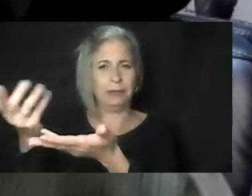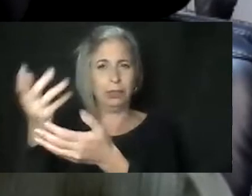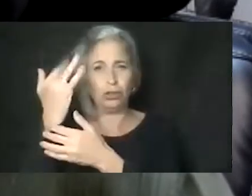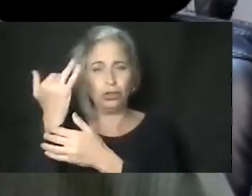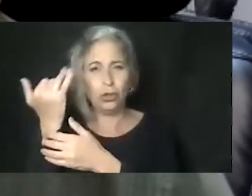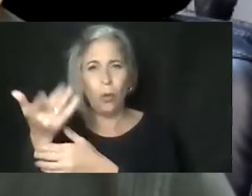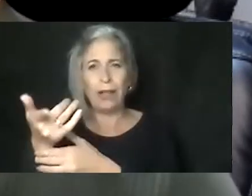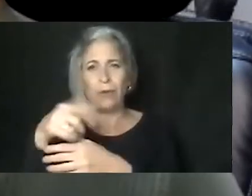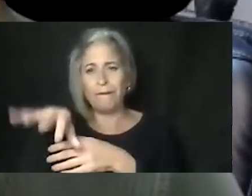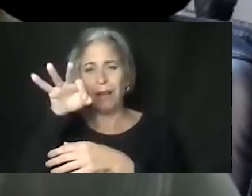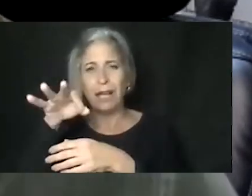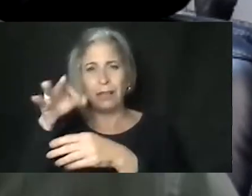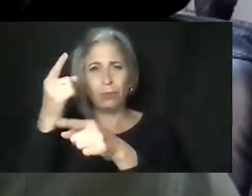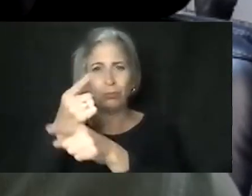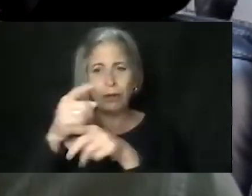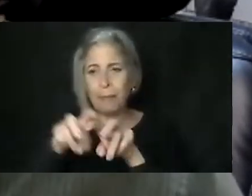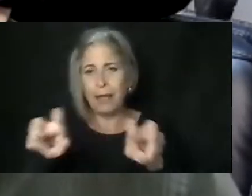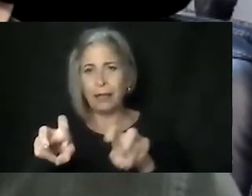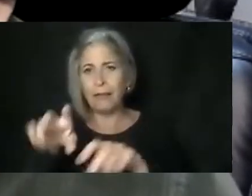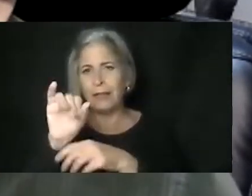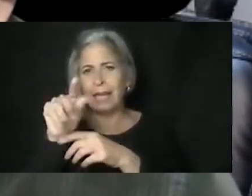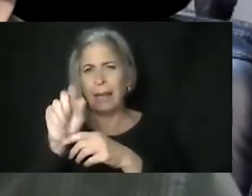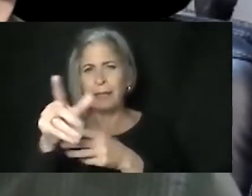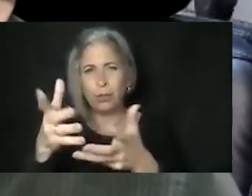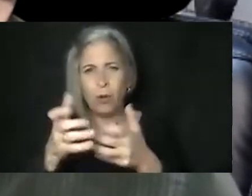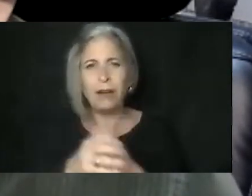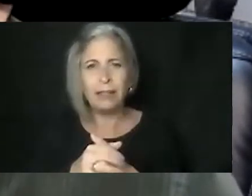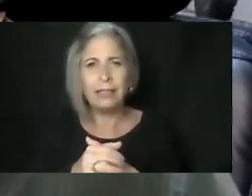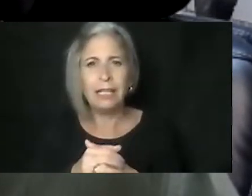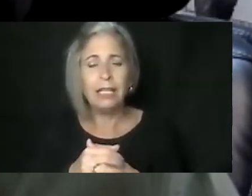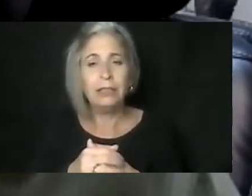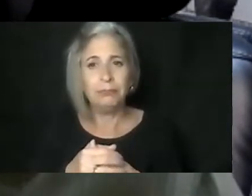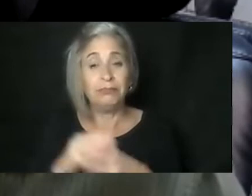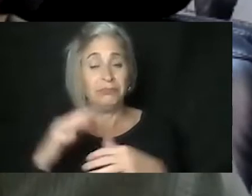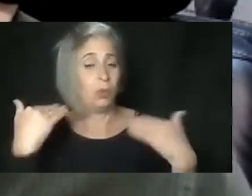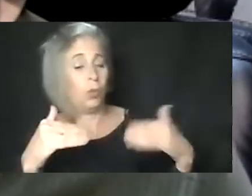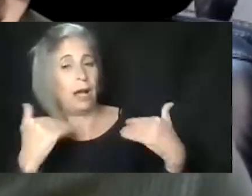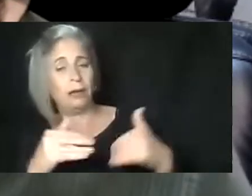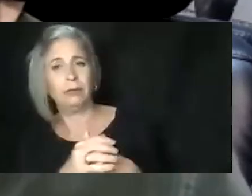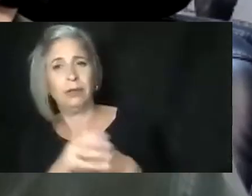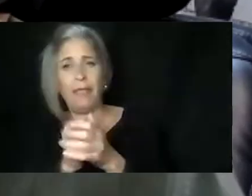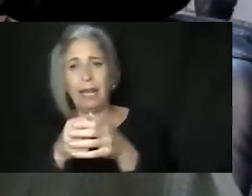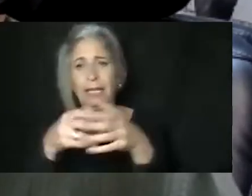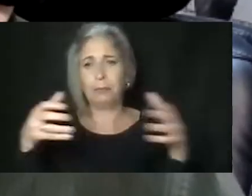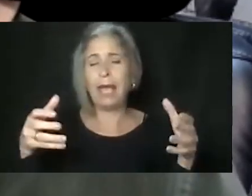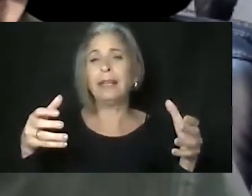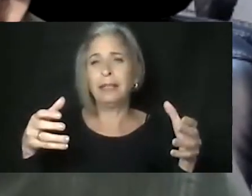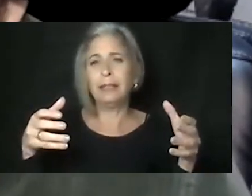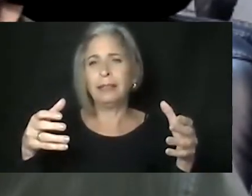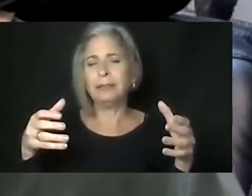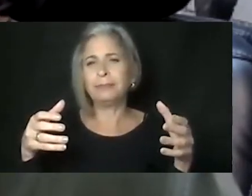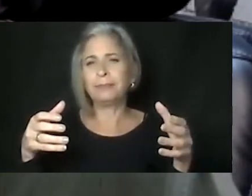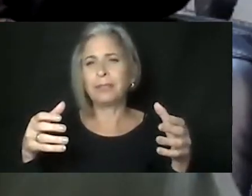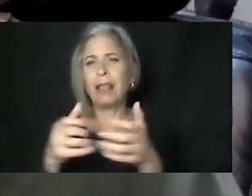the particular panel of the comic that they were looking for. Wow. And then that expanded to, there are a